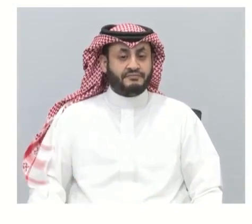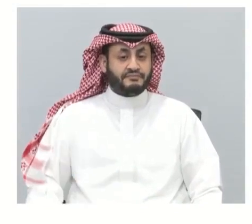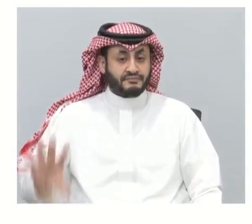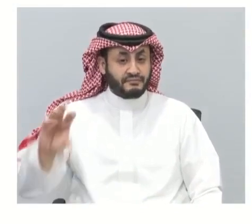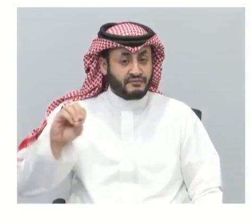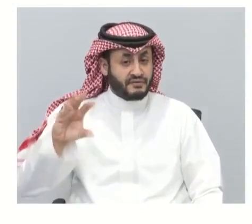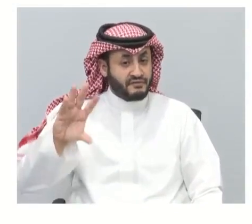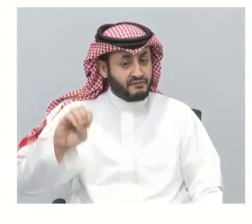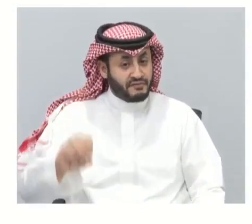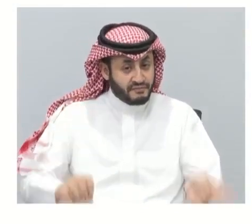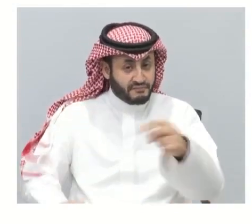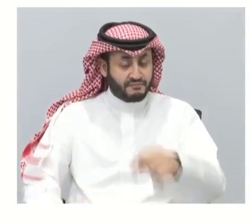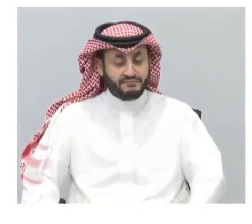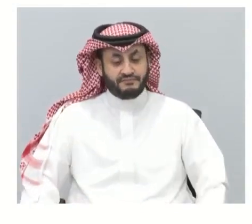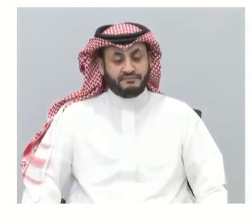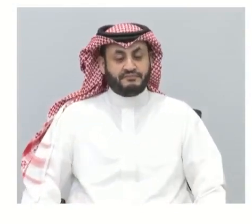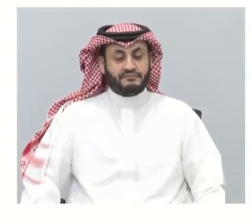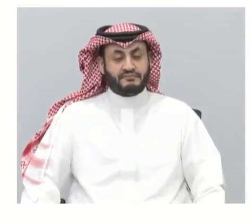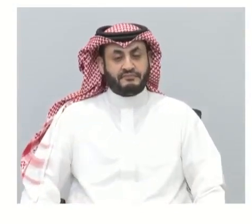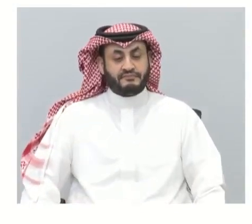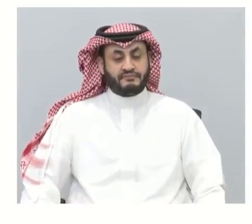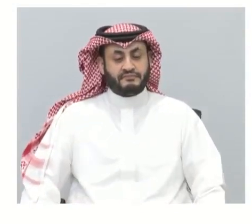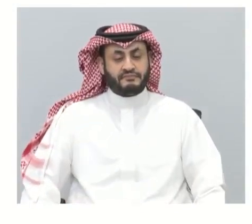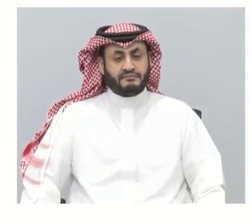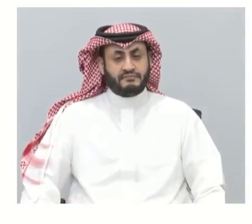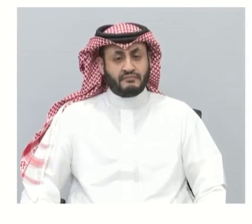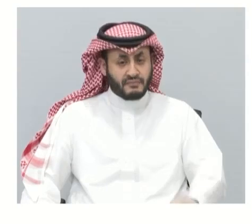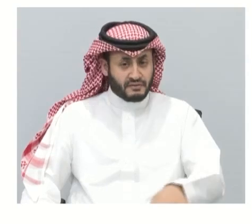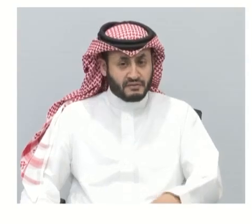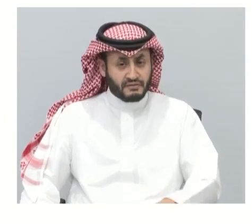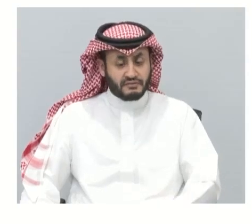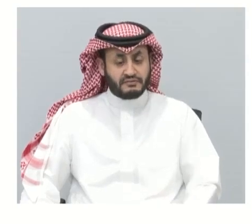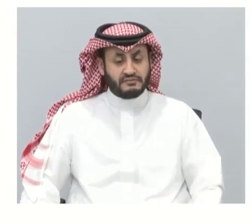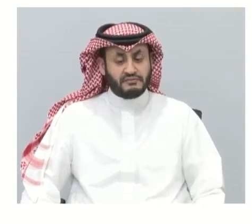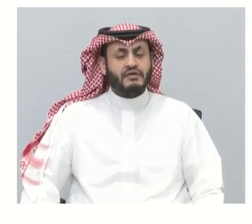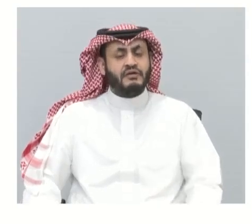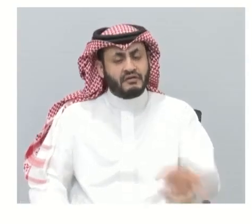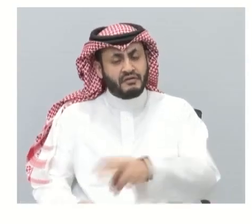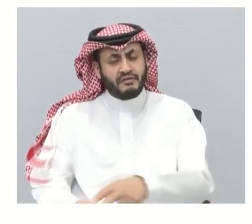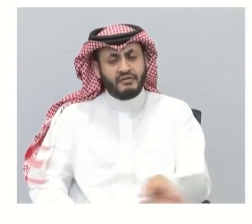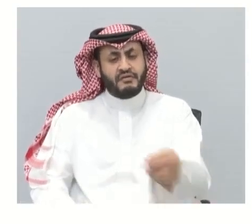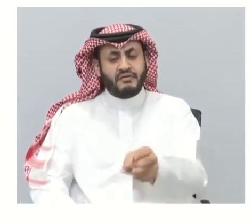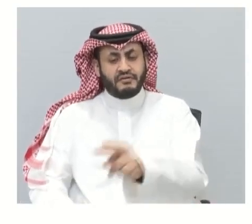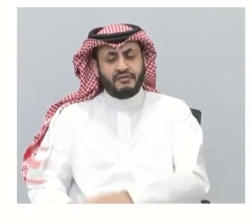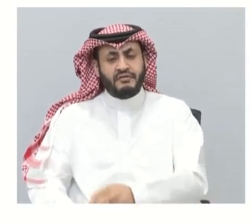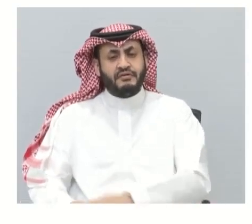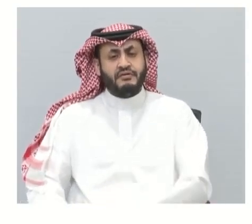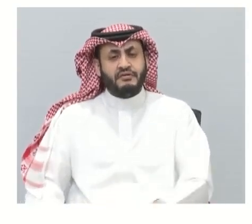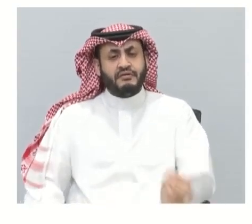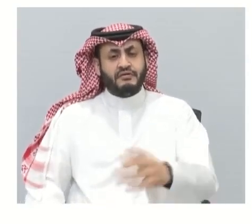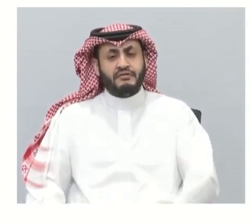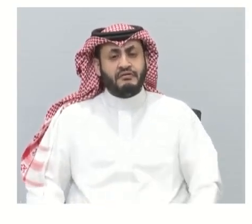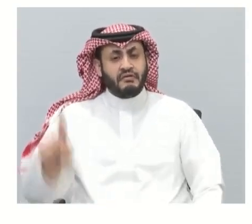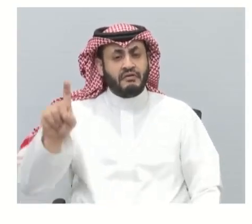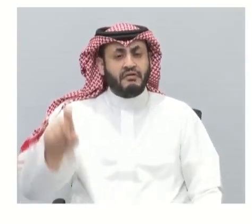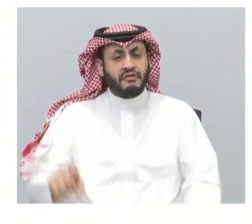it's going to disappear? For me, I think people will still be using spell check in 100 years